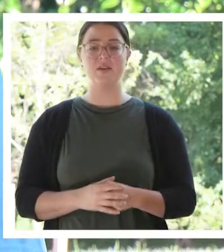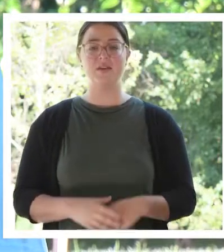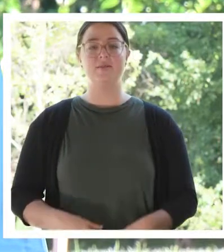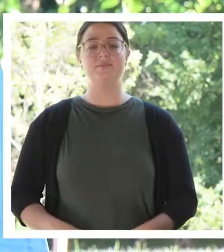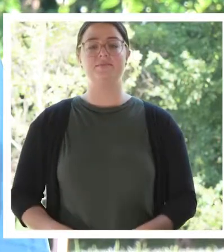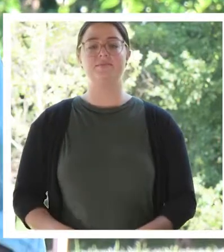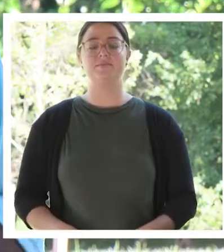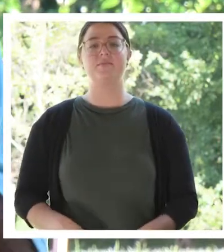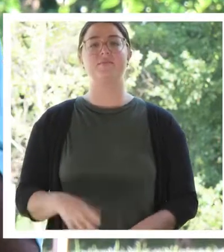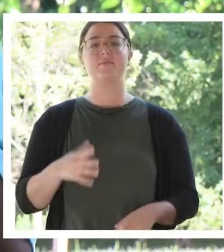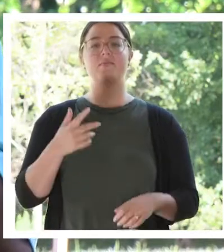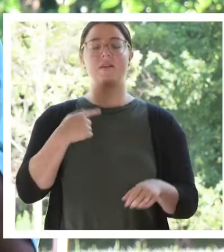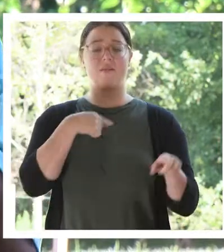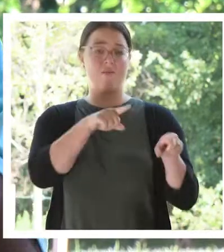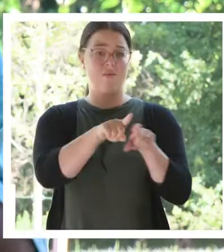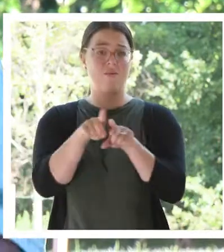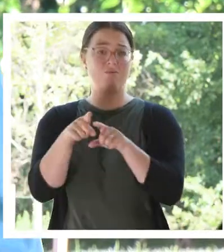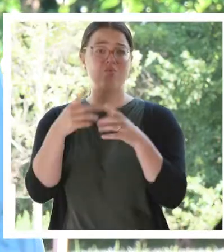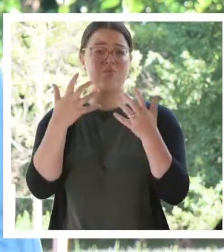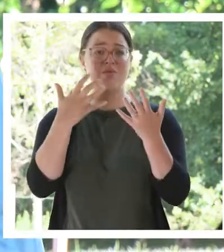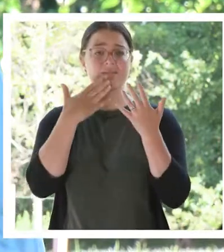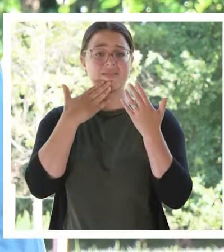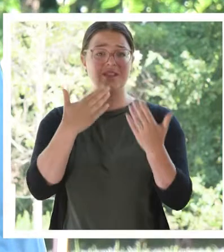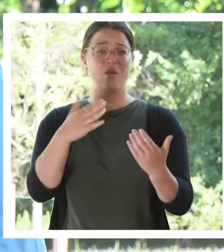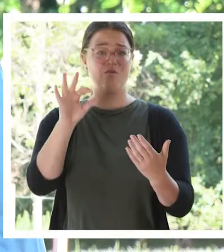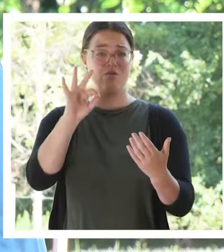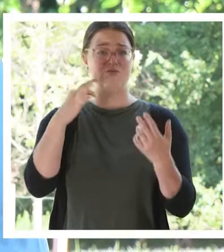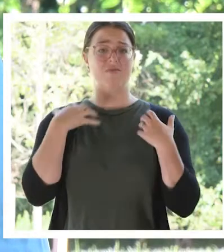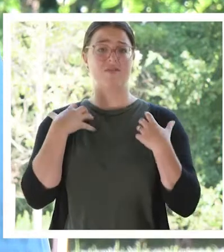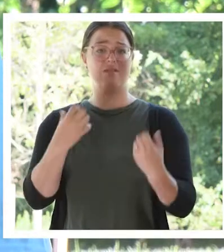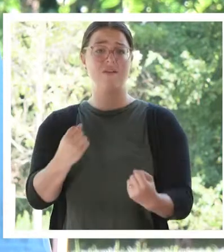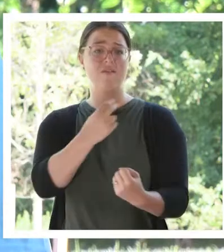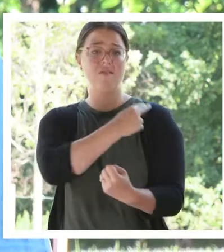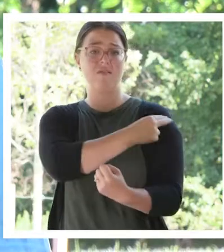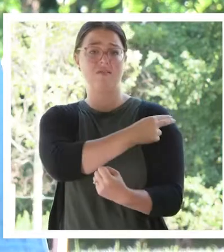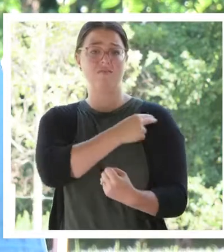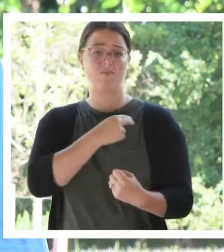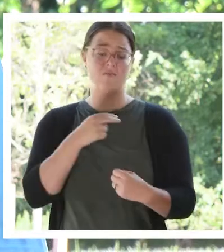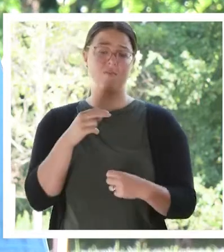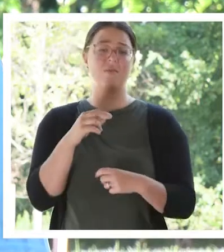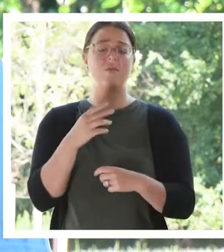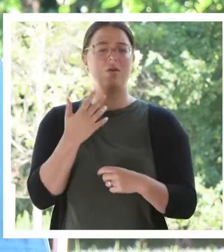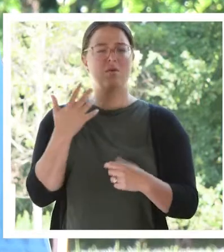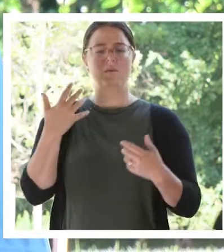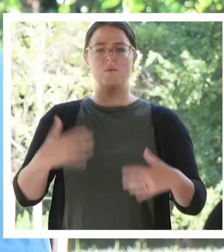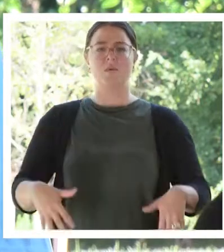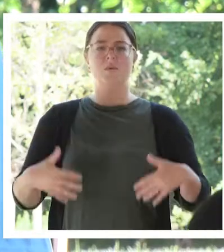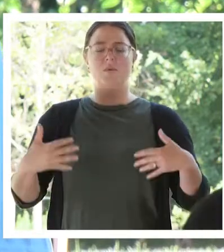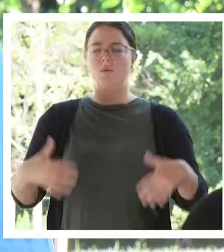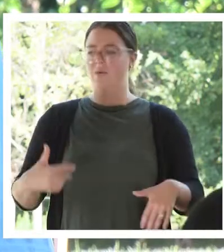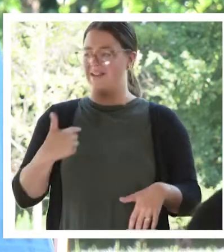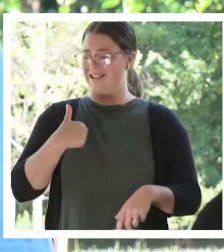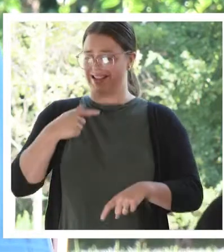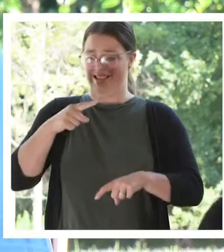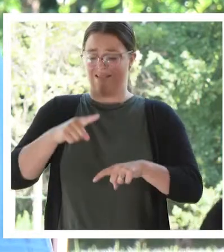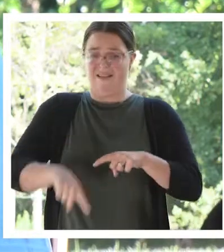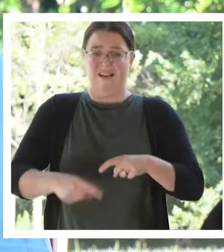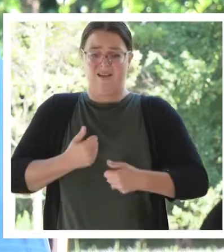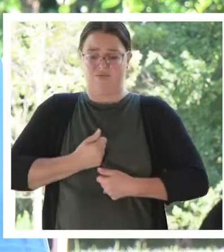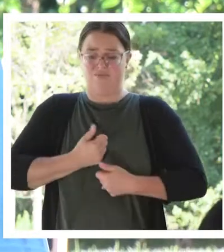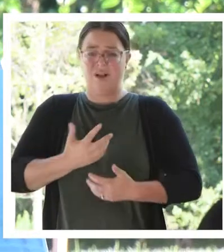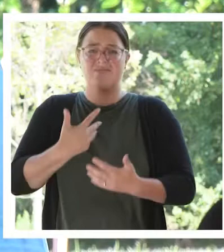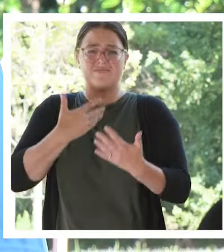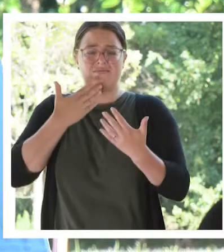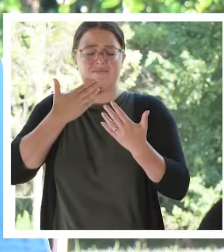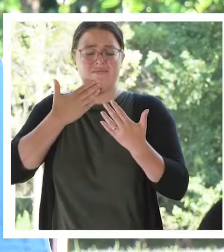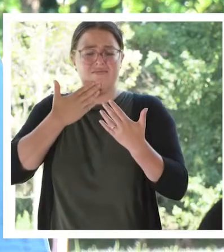I would also like to thank Frederick Health for, I can't express the amount of gratitude that